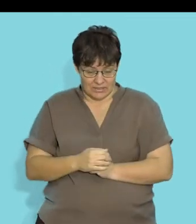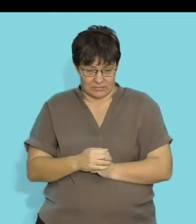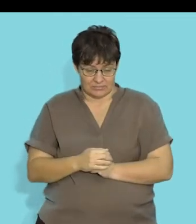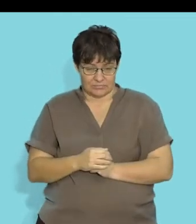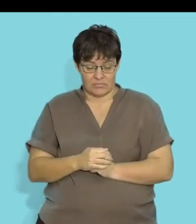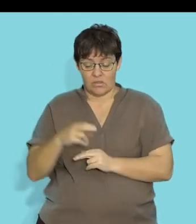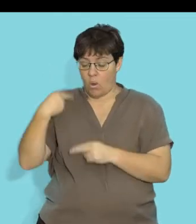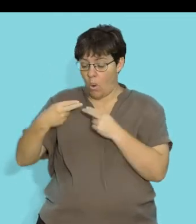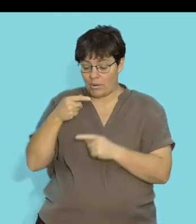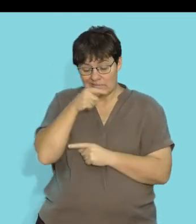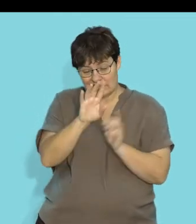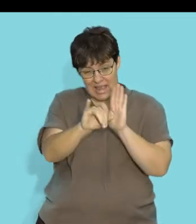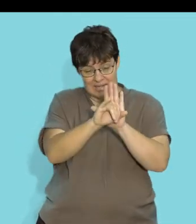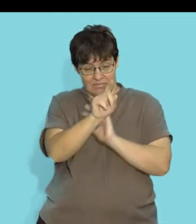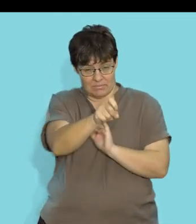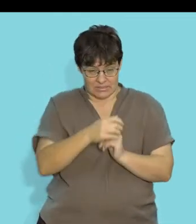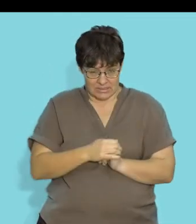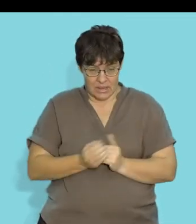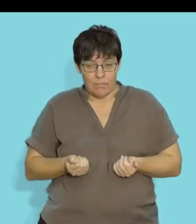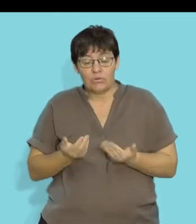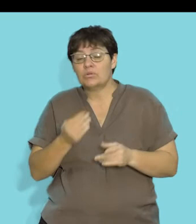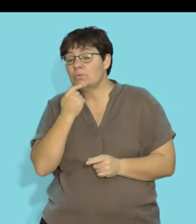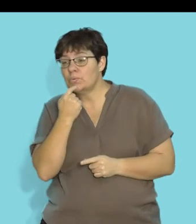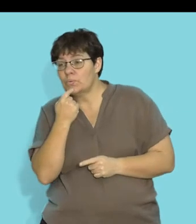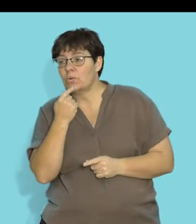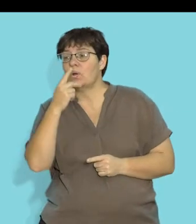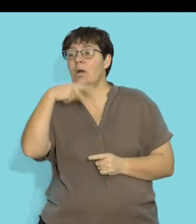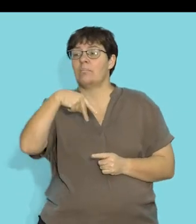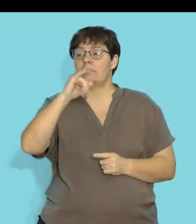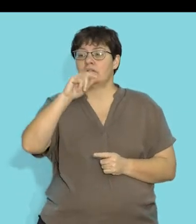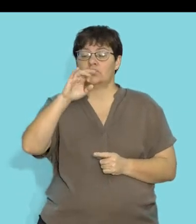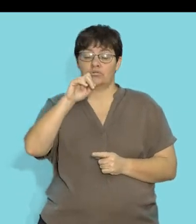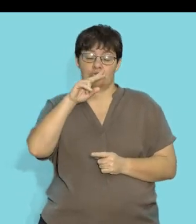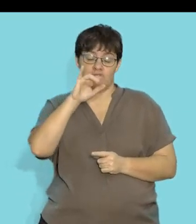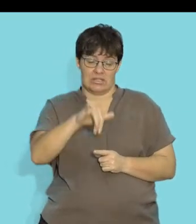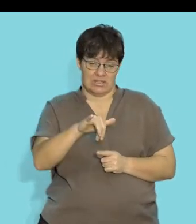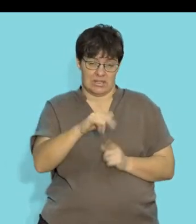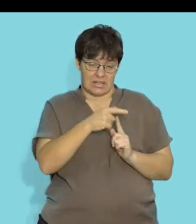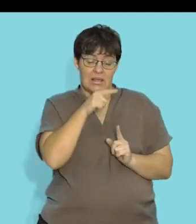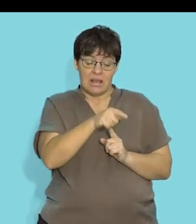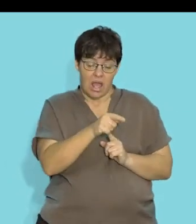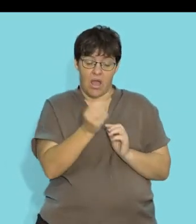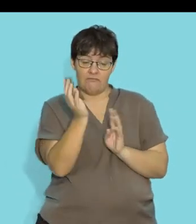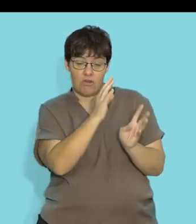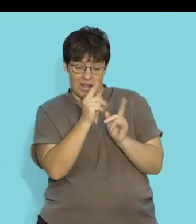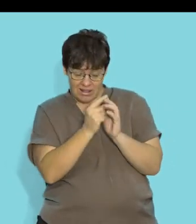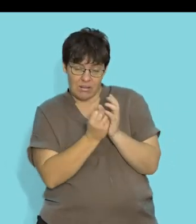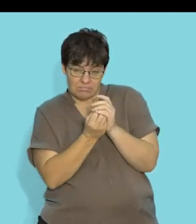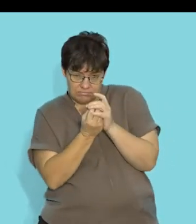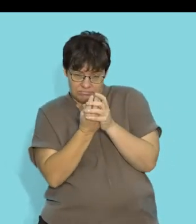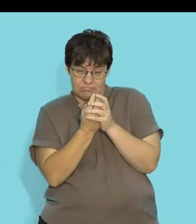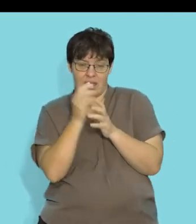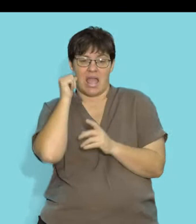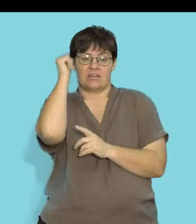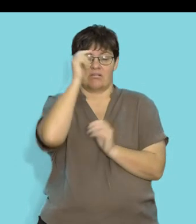go back to it. So it's the hormone that we need to identify that is produced by the pituitary gland that causes the maturing of the follicle